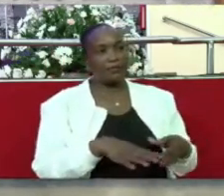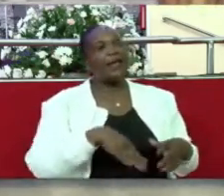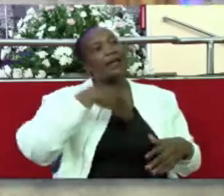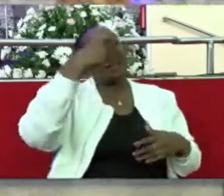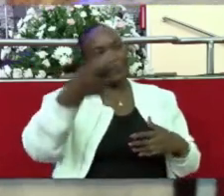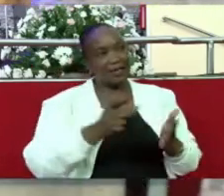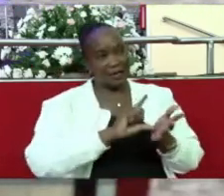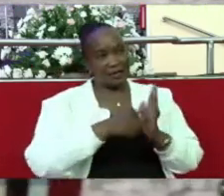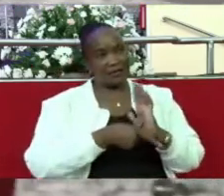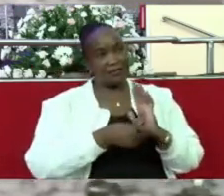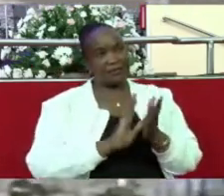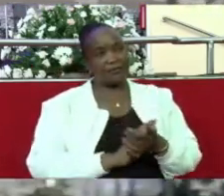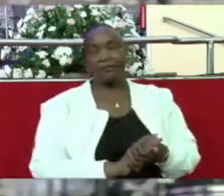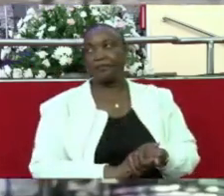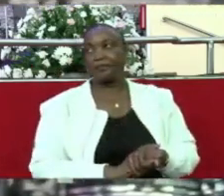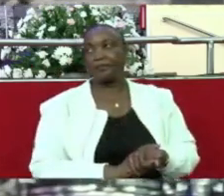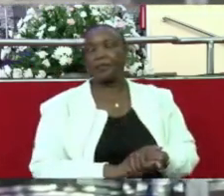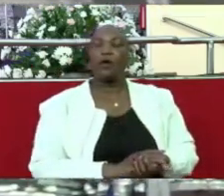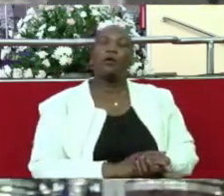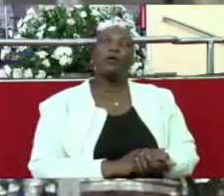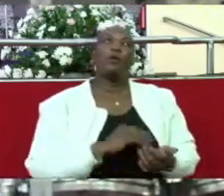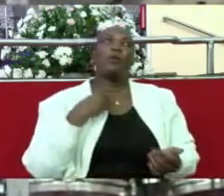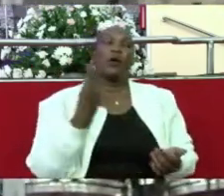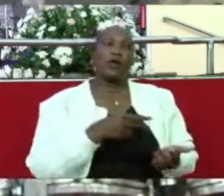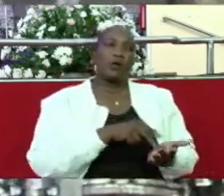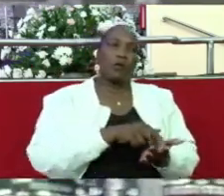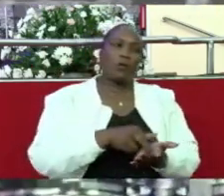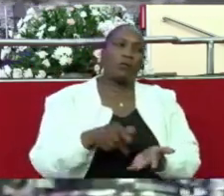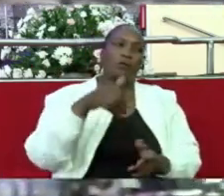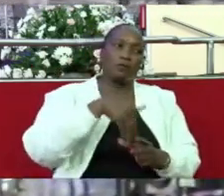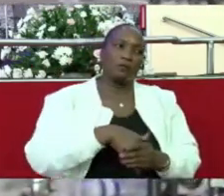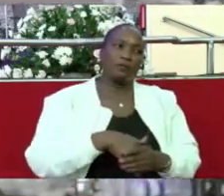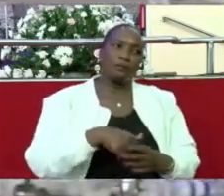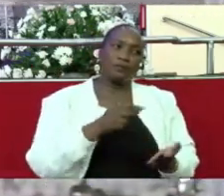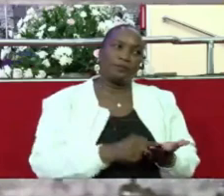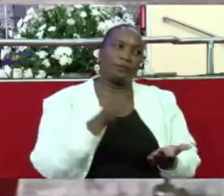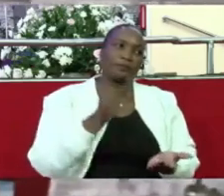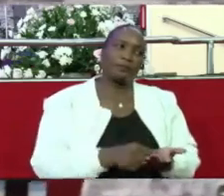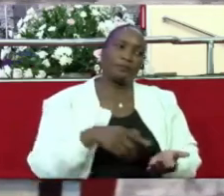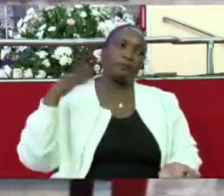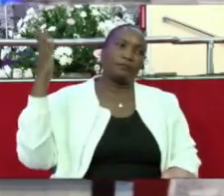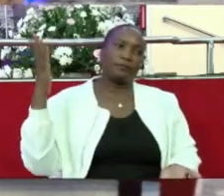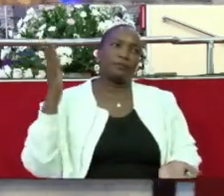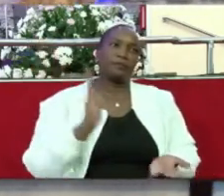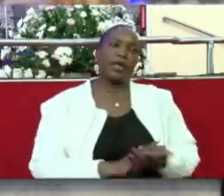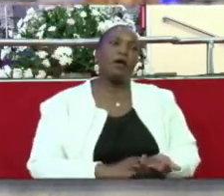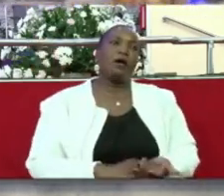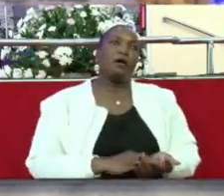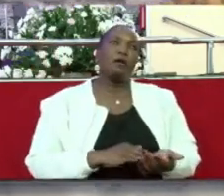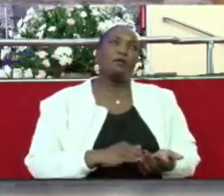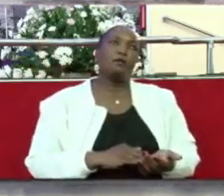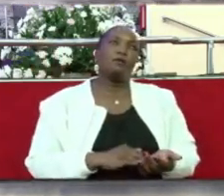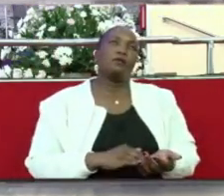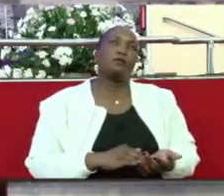grace, so that we can be that person, that that moment will not get us, that when that